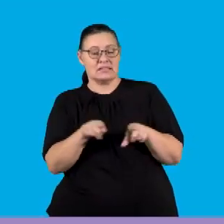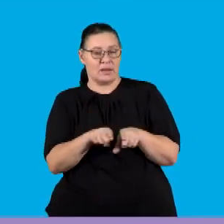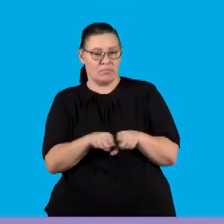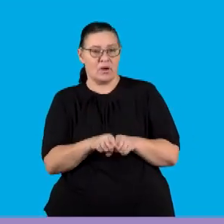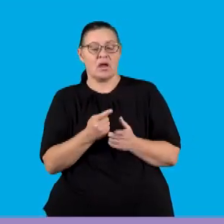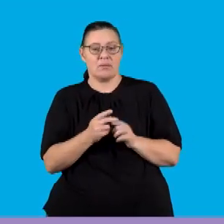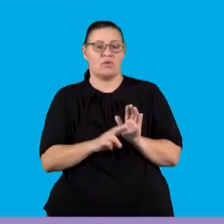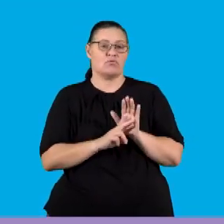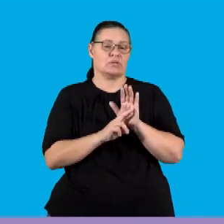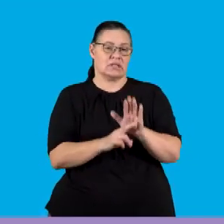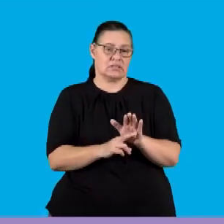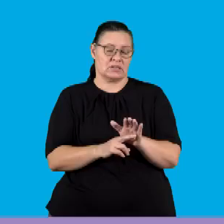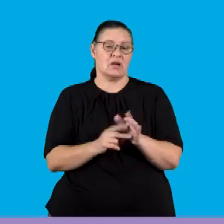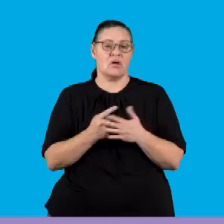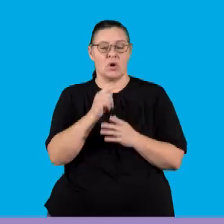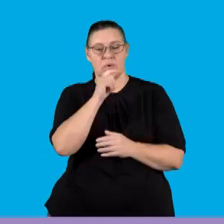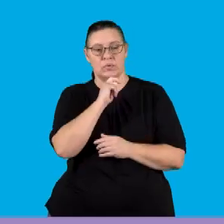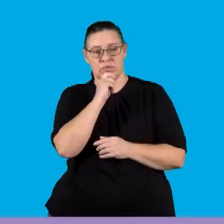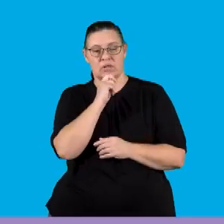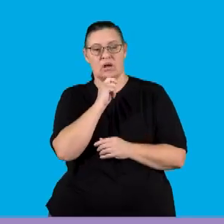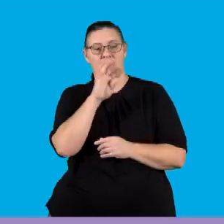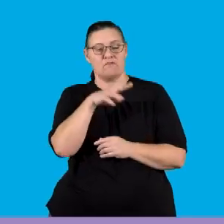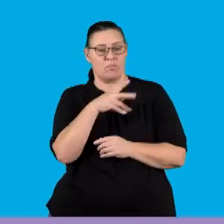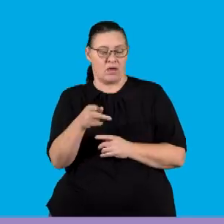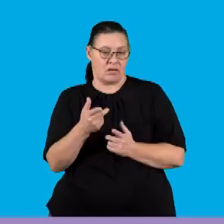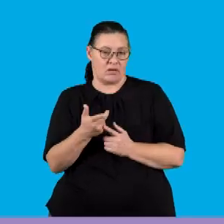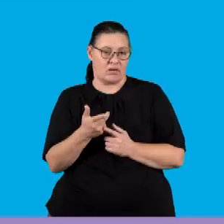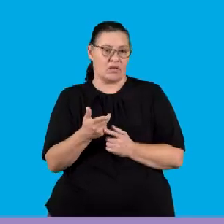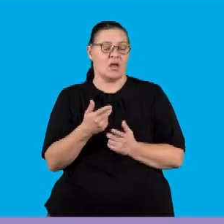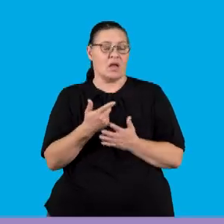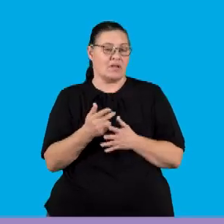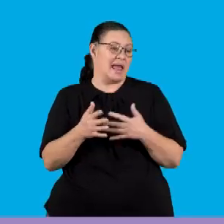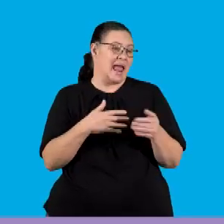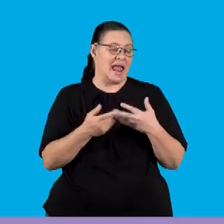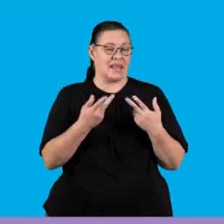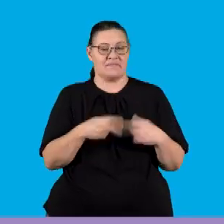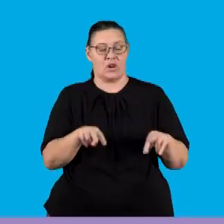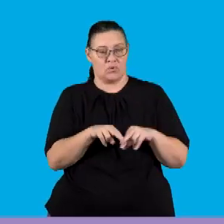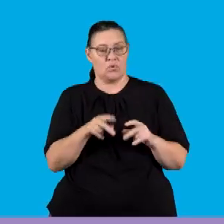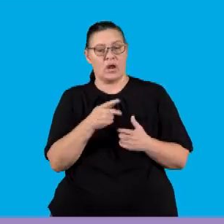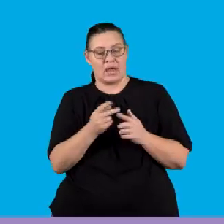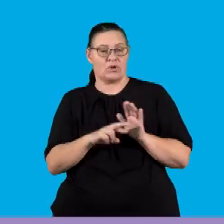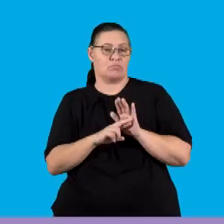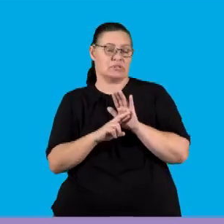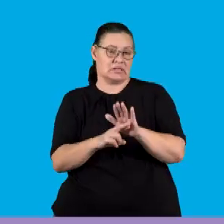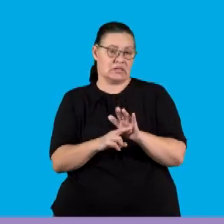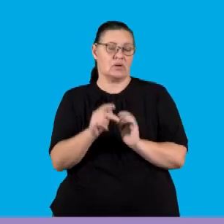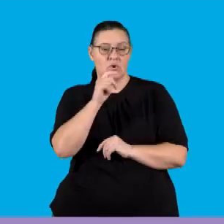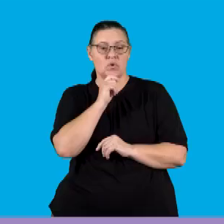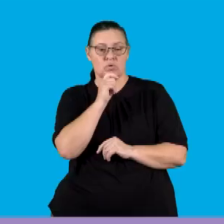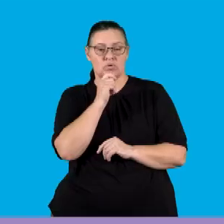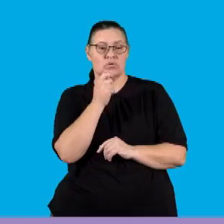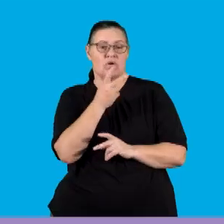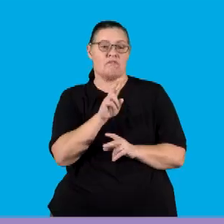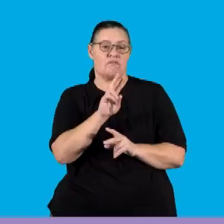values can be represented using a formula. In fact, any values, they can be represented